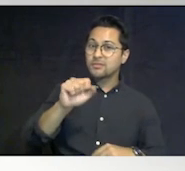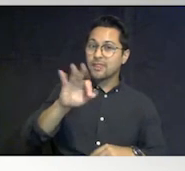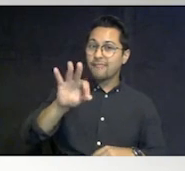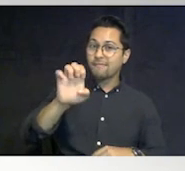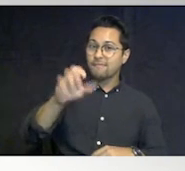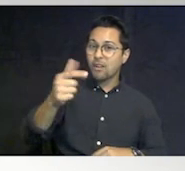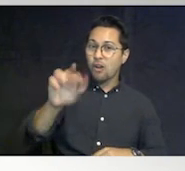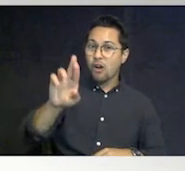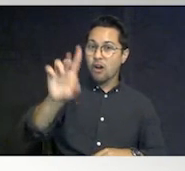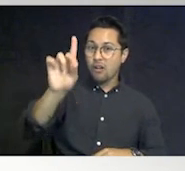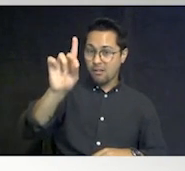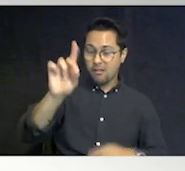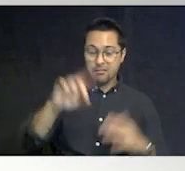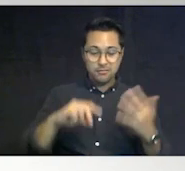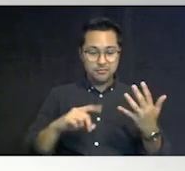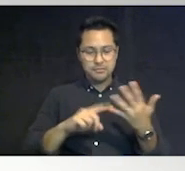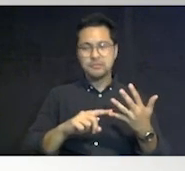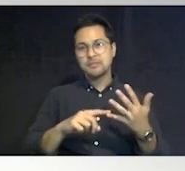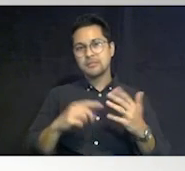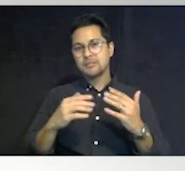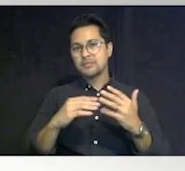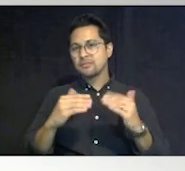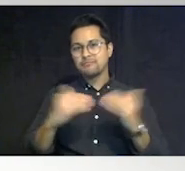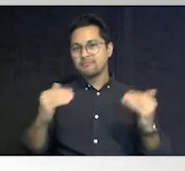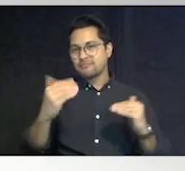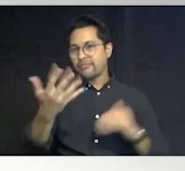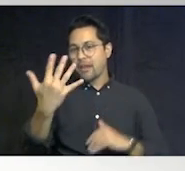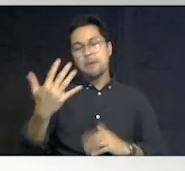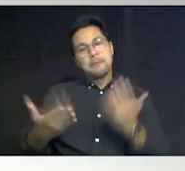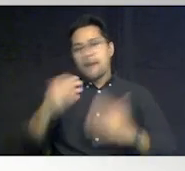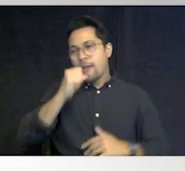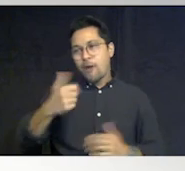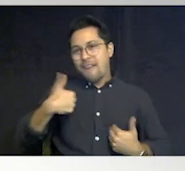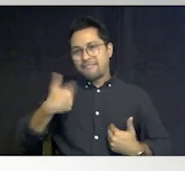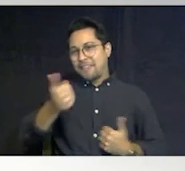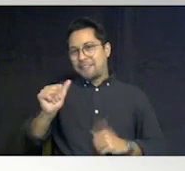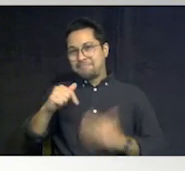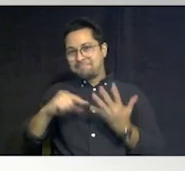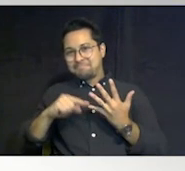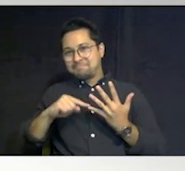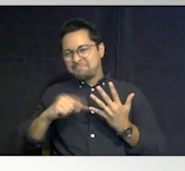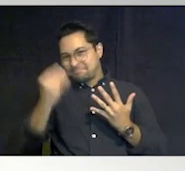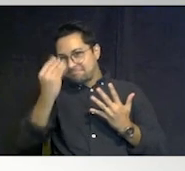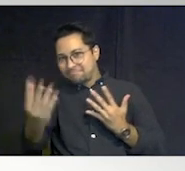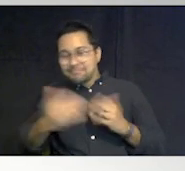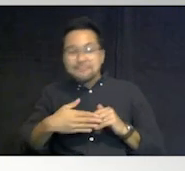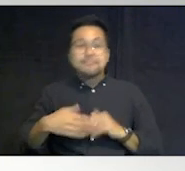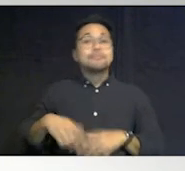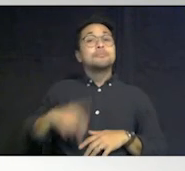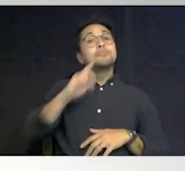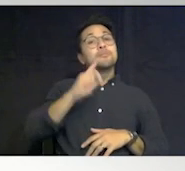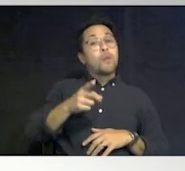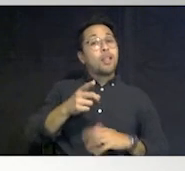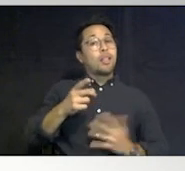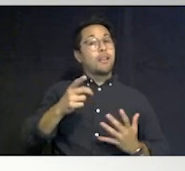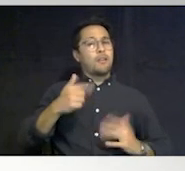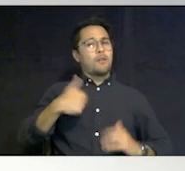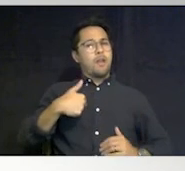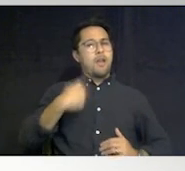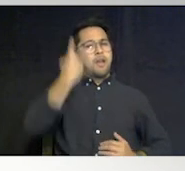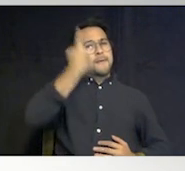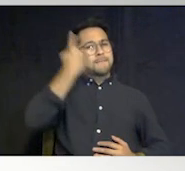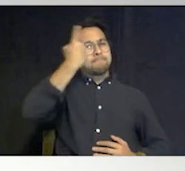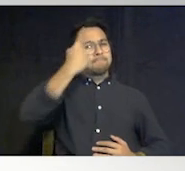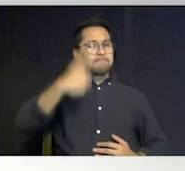okay? And then stage 5, probably not, I don't have any stage 5 in here. So really, what I'm kind of thinking about